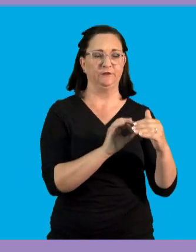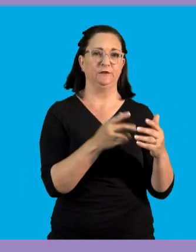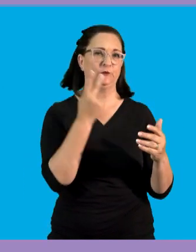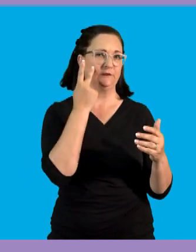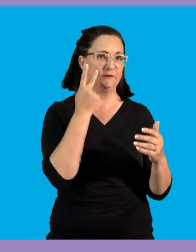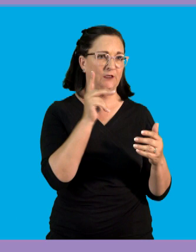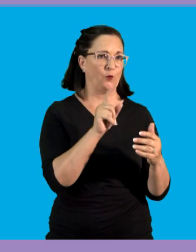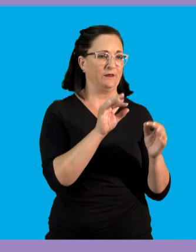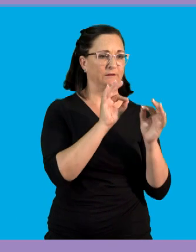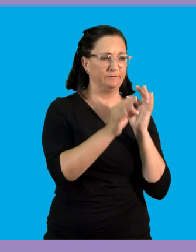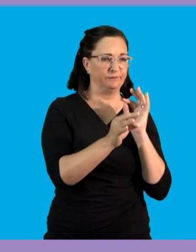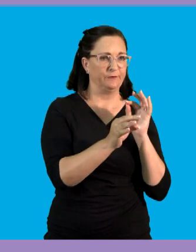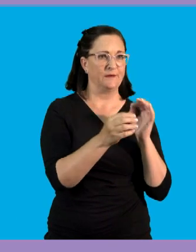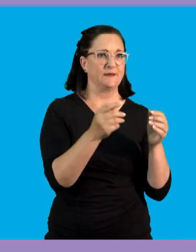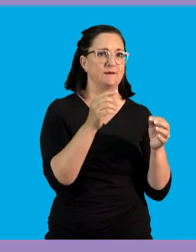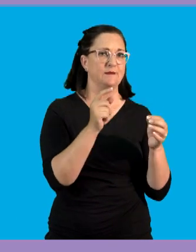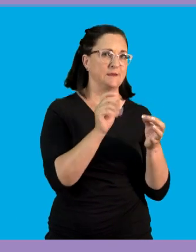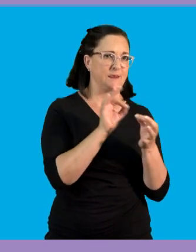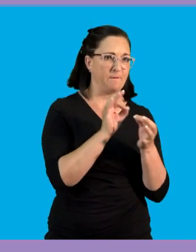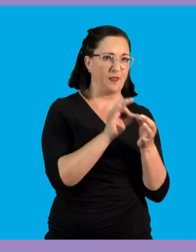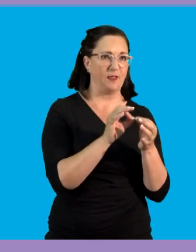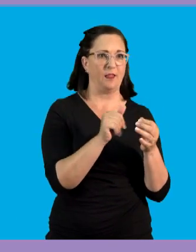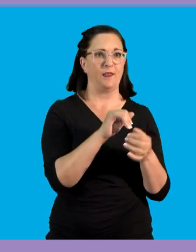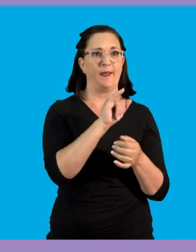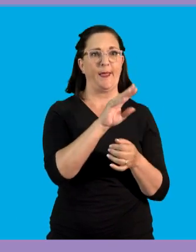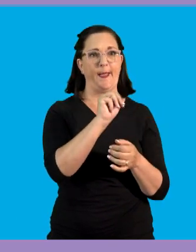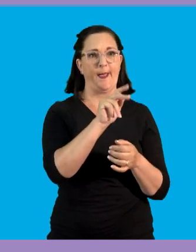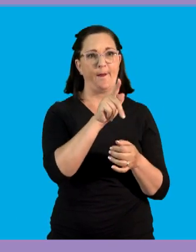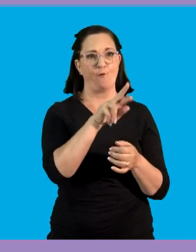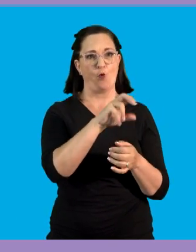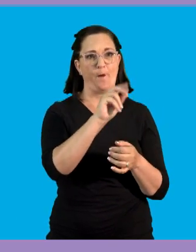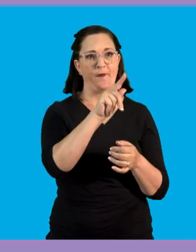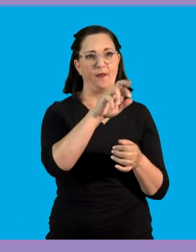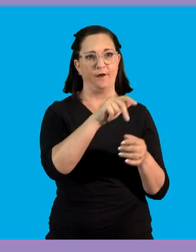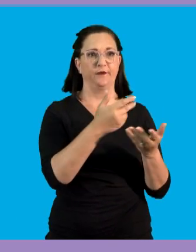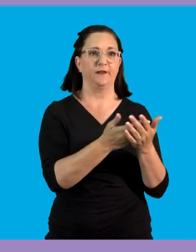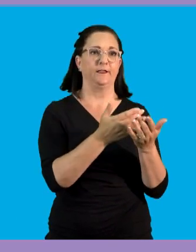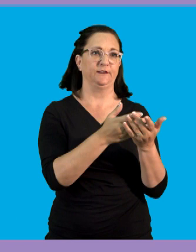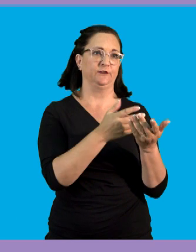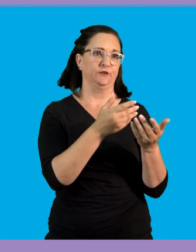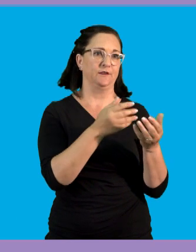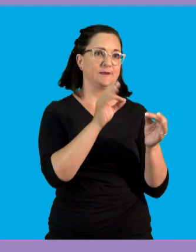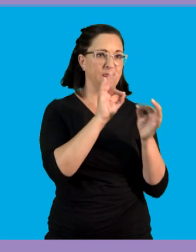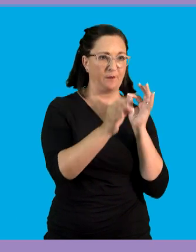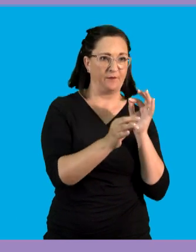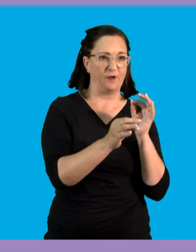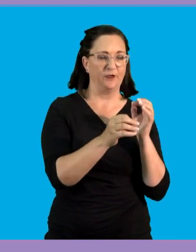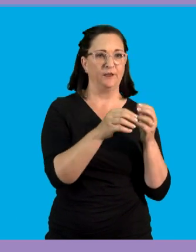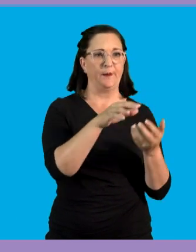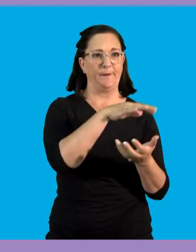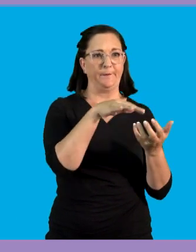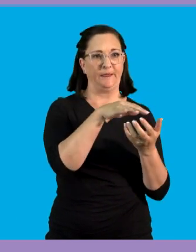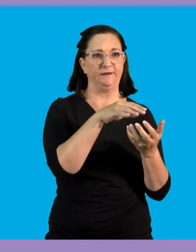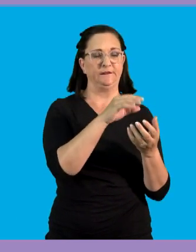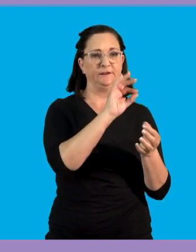going to be looking at simplifying proper fractions, simplifying improper fractions, and changing mixed fractions to improper